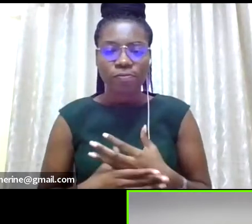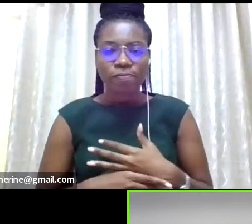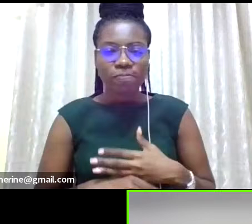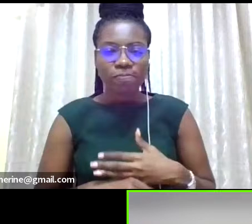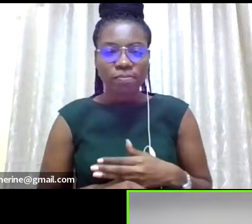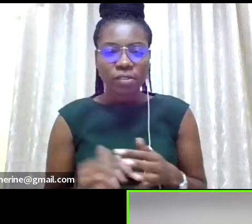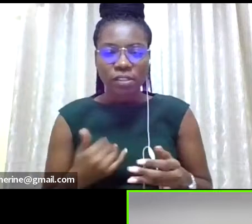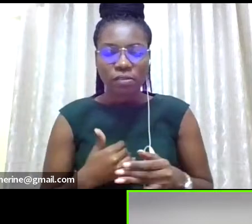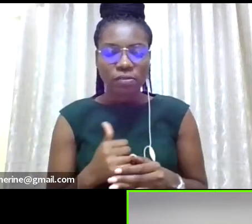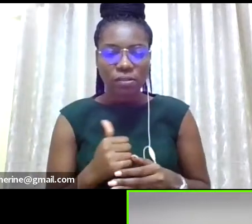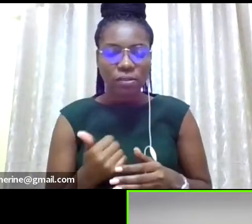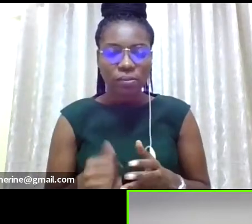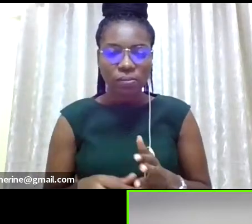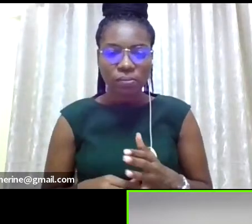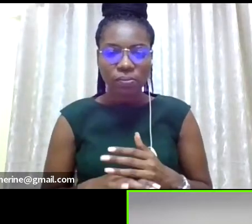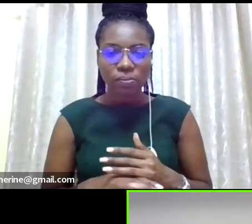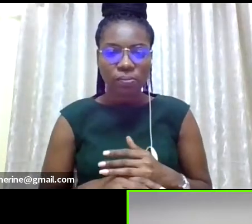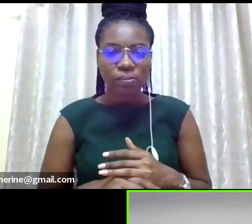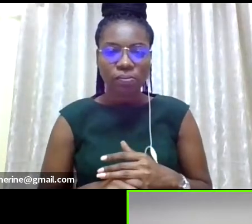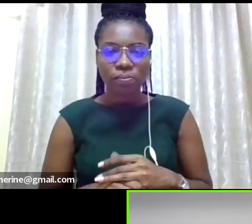that?